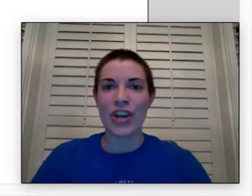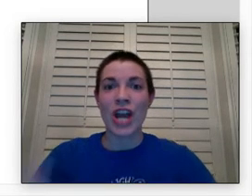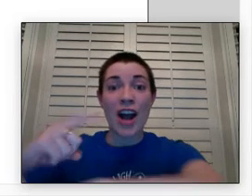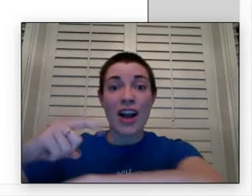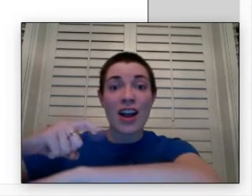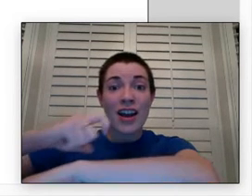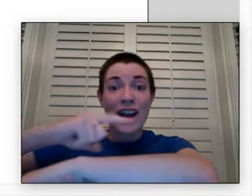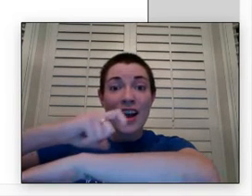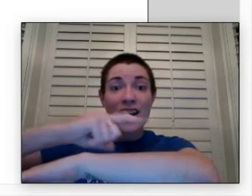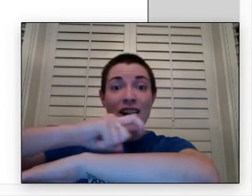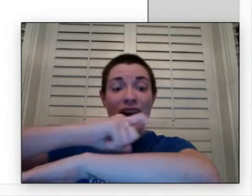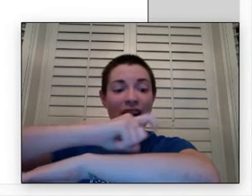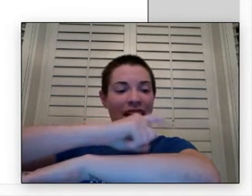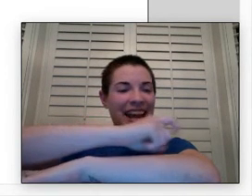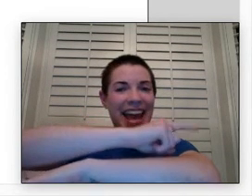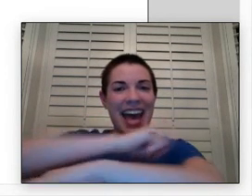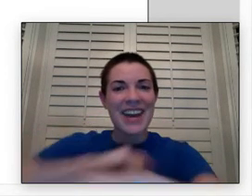word